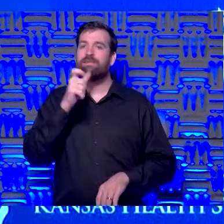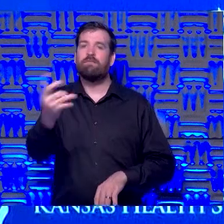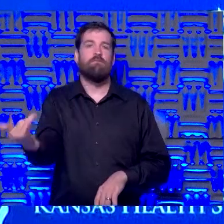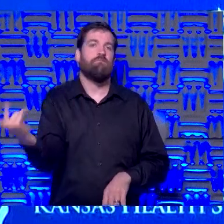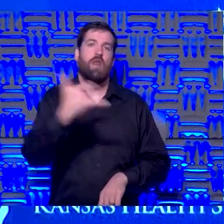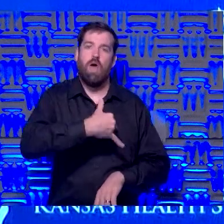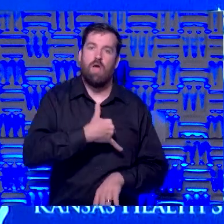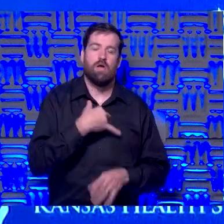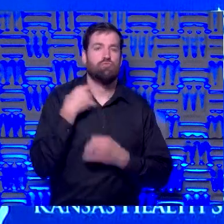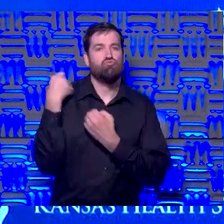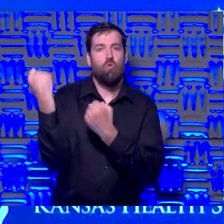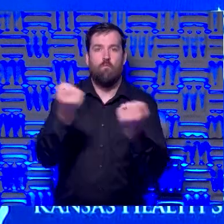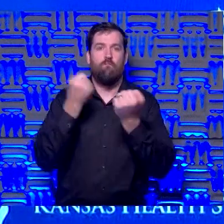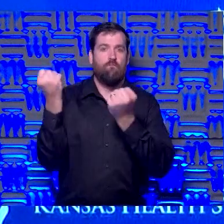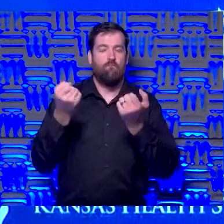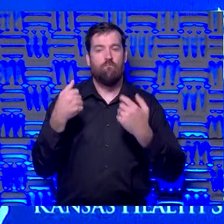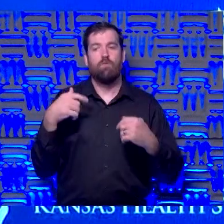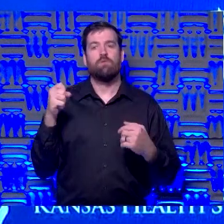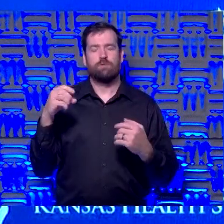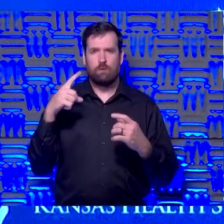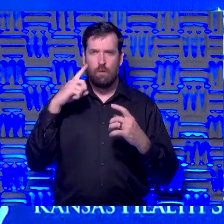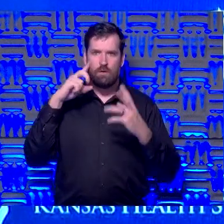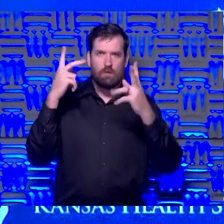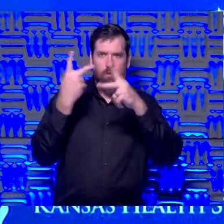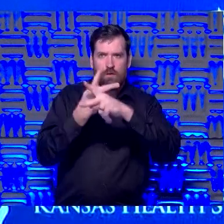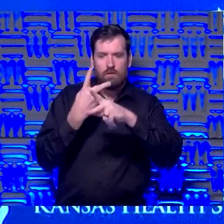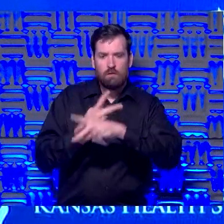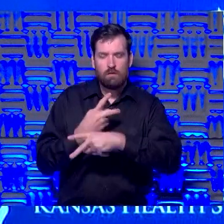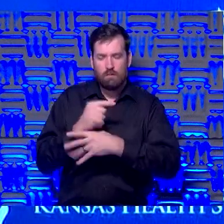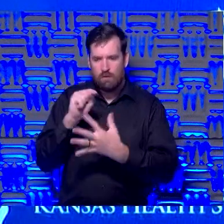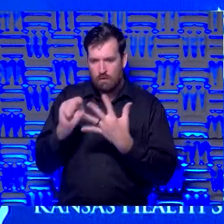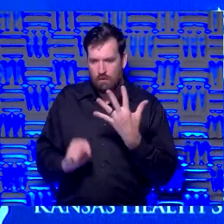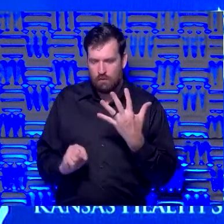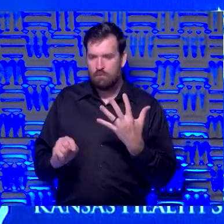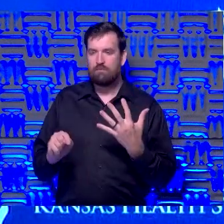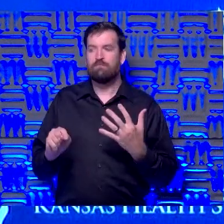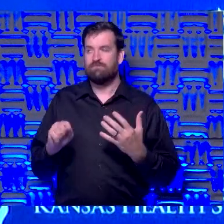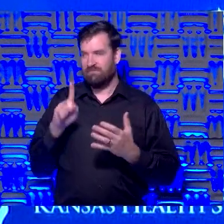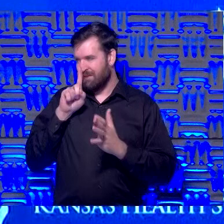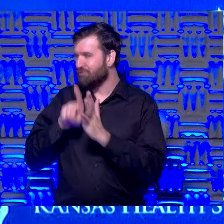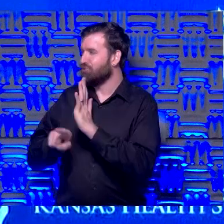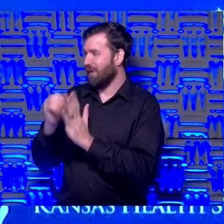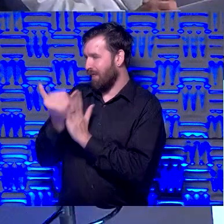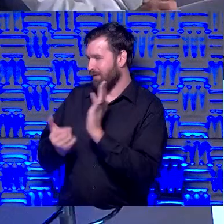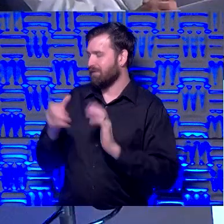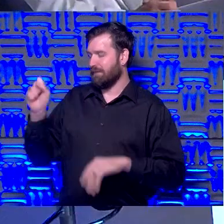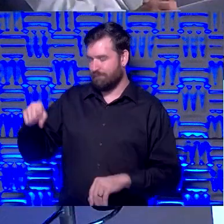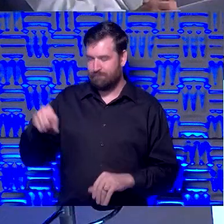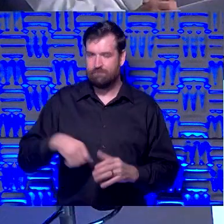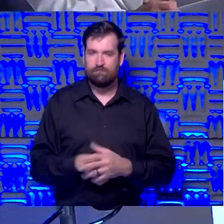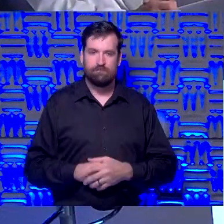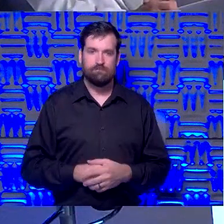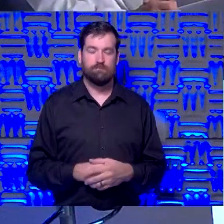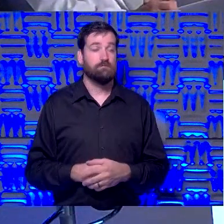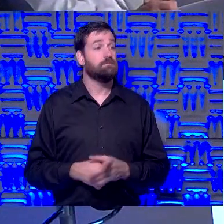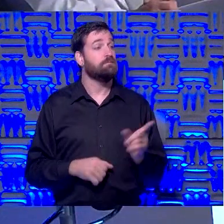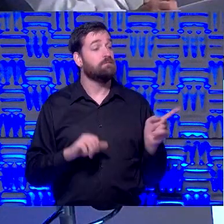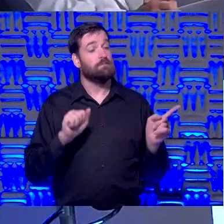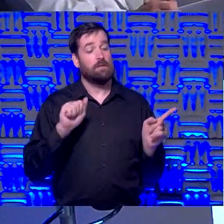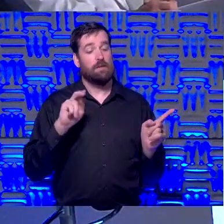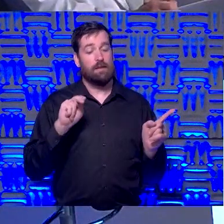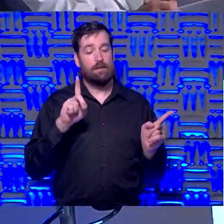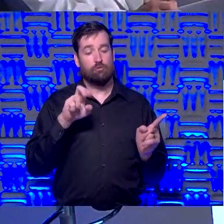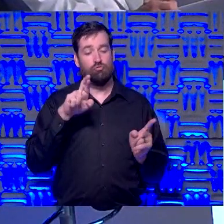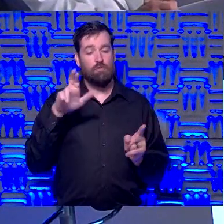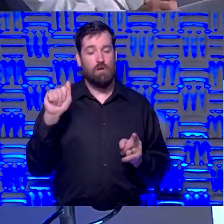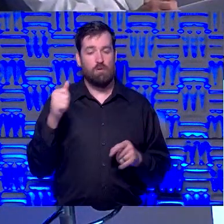I mean, you just have to, in your own mind, perform the mental calculus of, and then decide what your Run the risk tolerance checklist. is. Yeah. It is. It's all about the check. Andrea